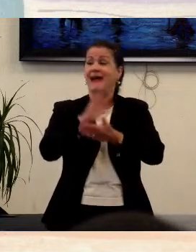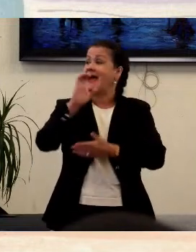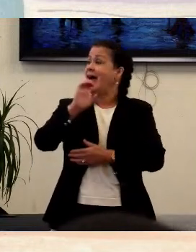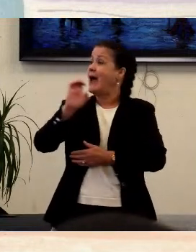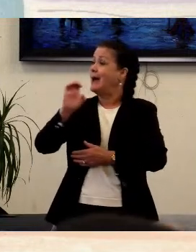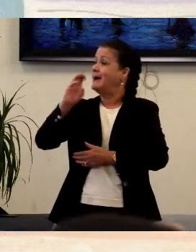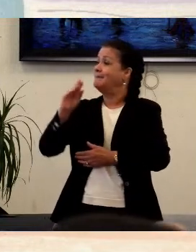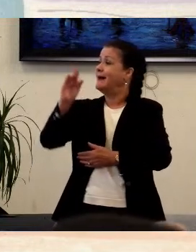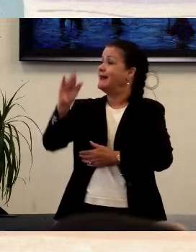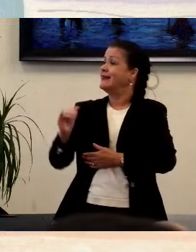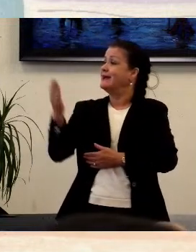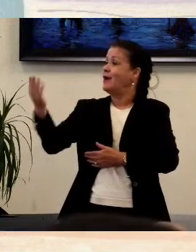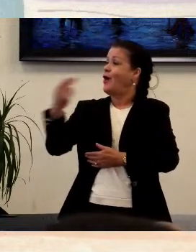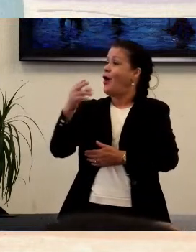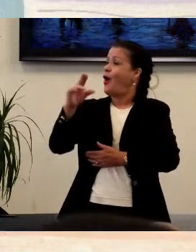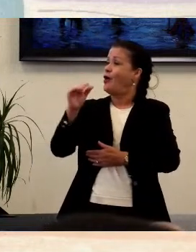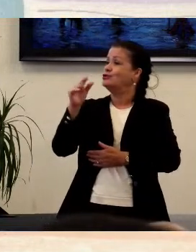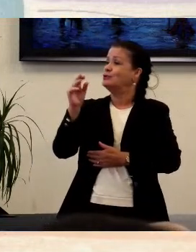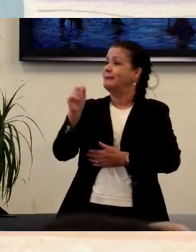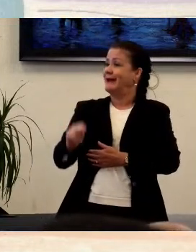Hirschman.